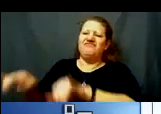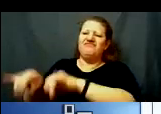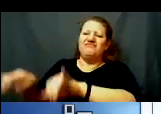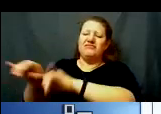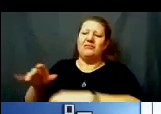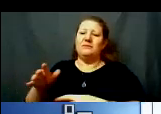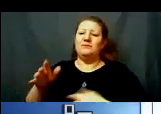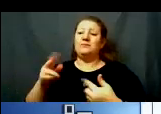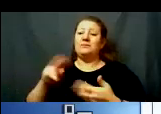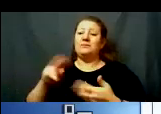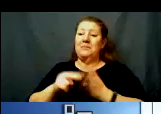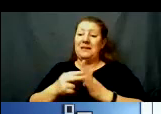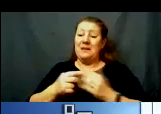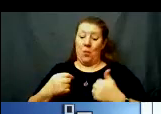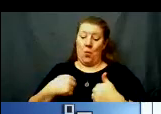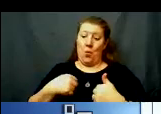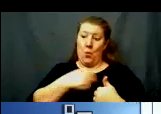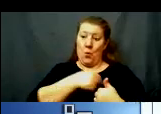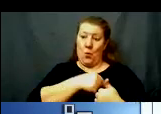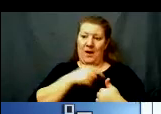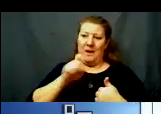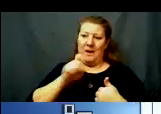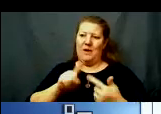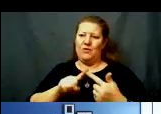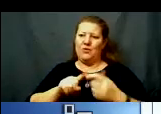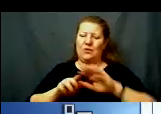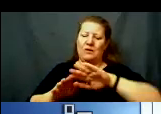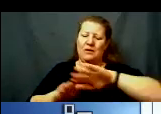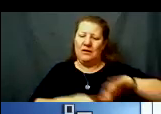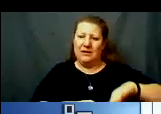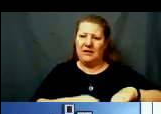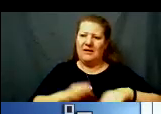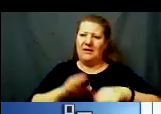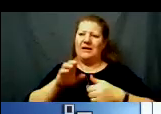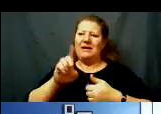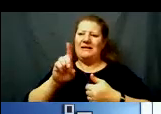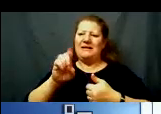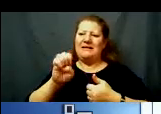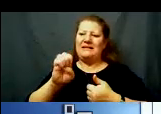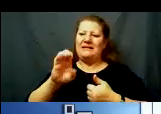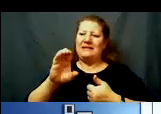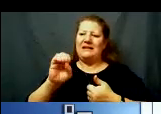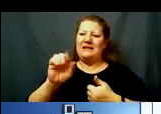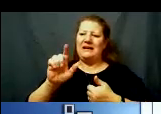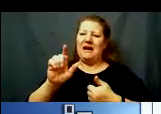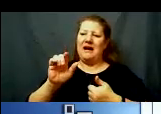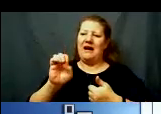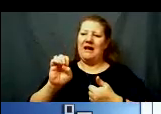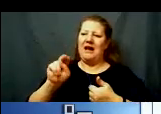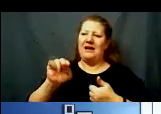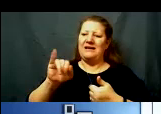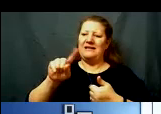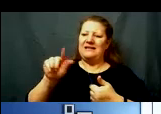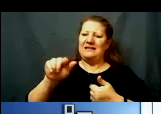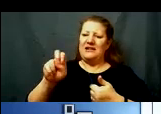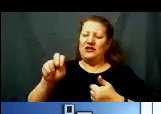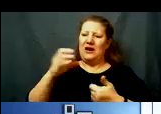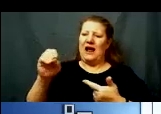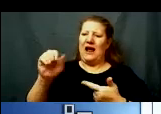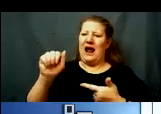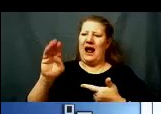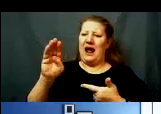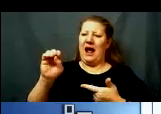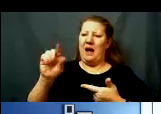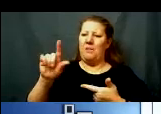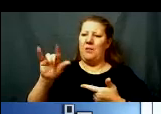we have to move toward decolonization and abolition, which necessarily exceed the existing policy frameworks